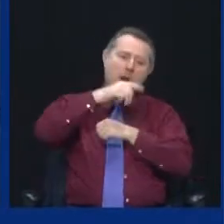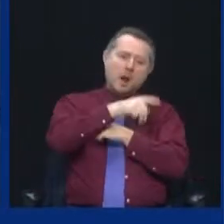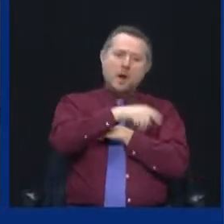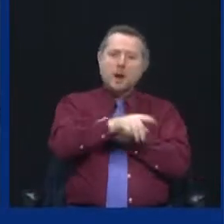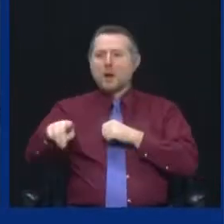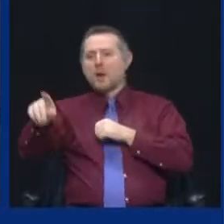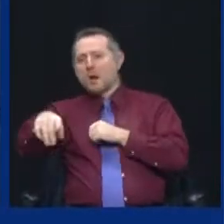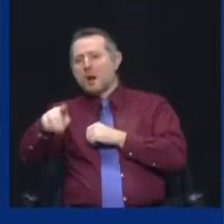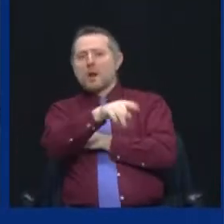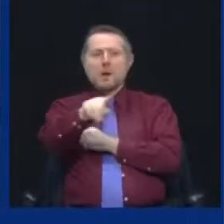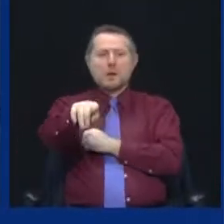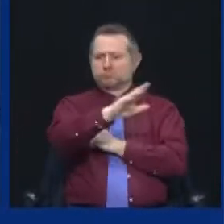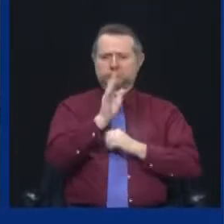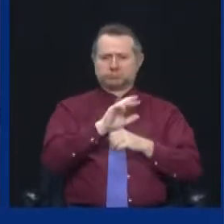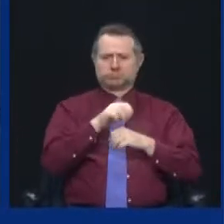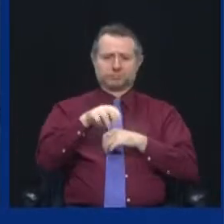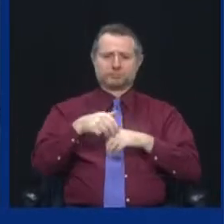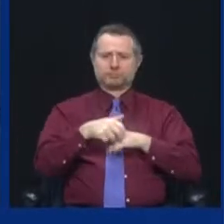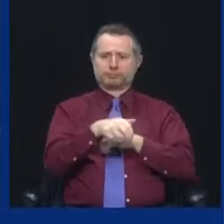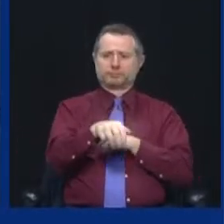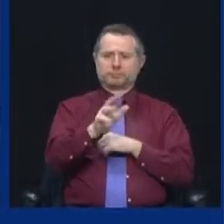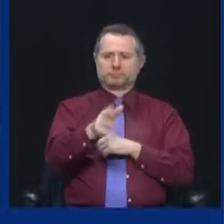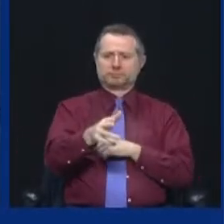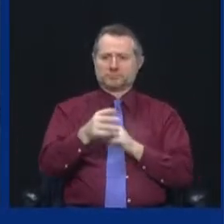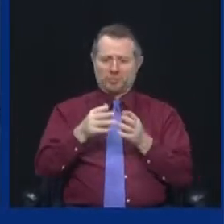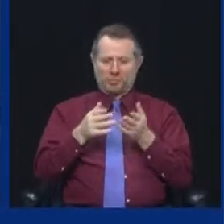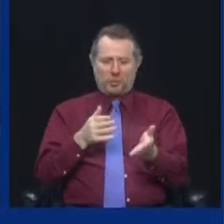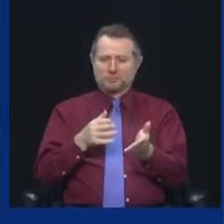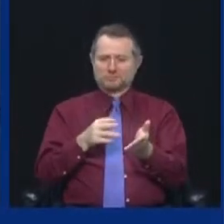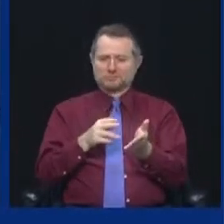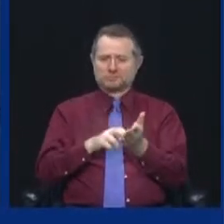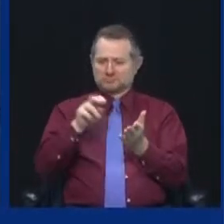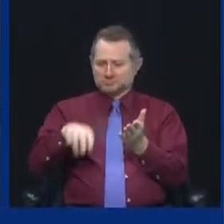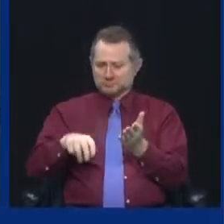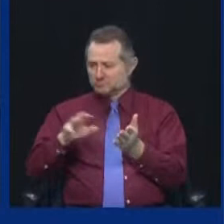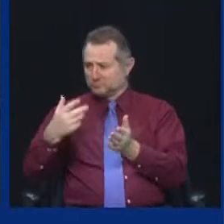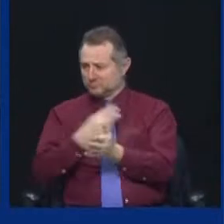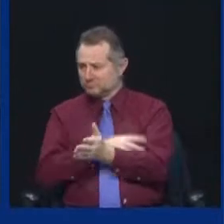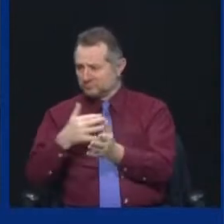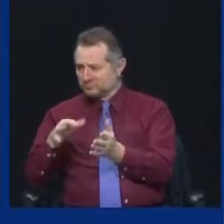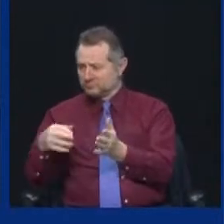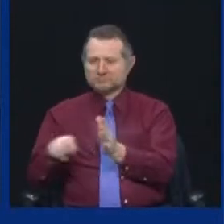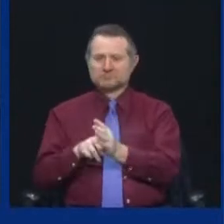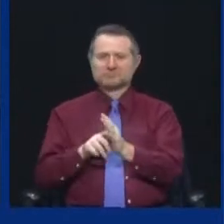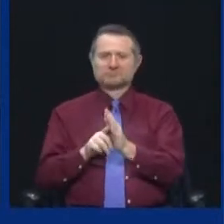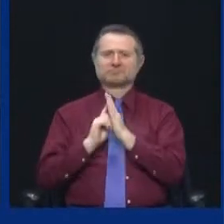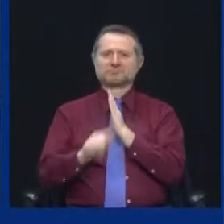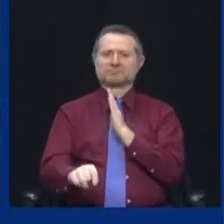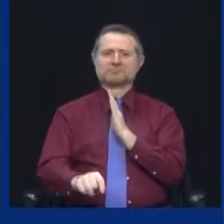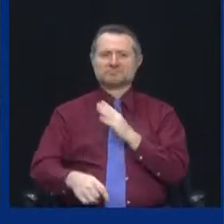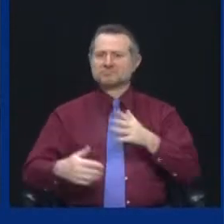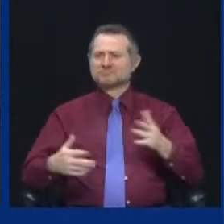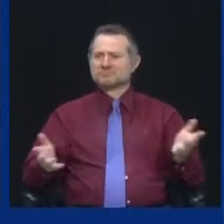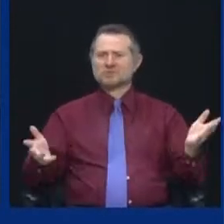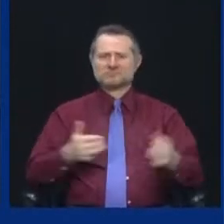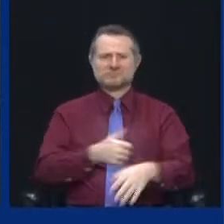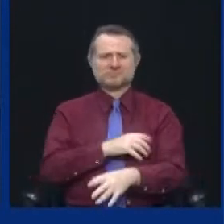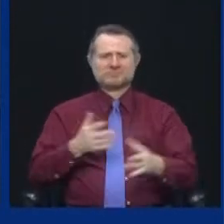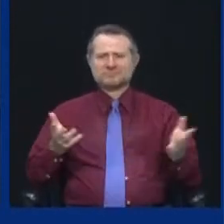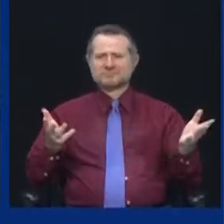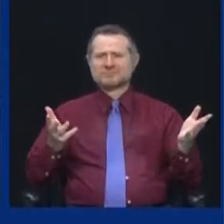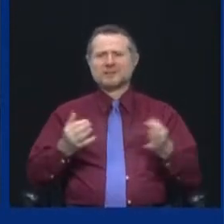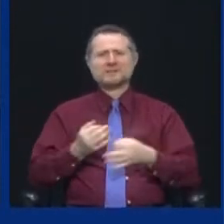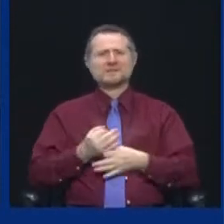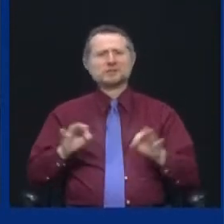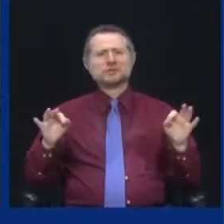walking right past it. Stop, get a vaccine, and you get a free